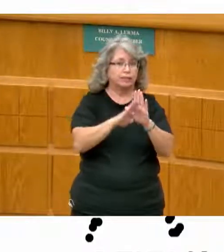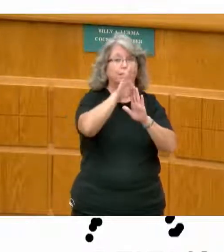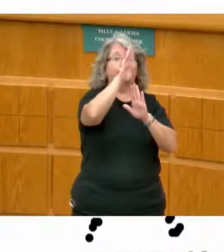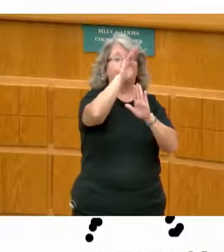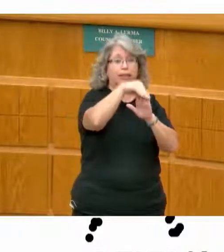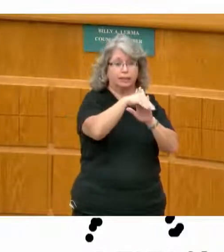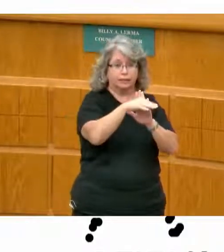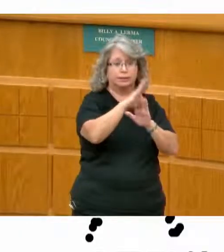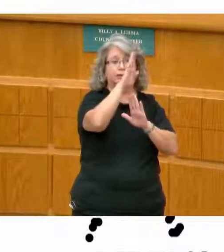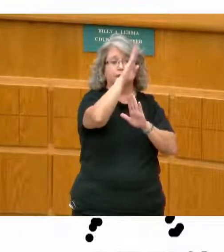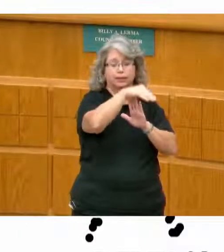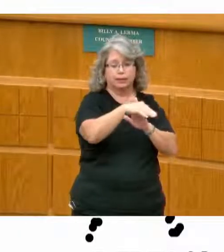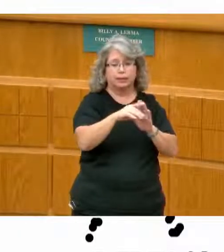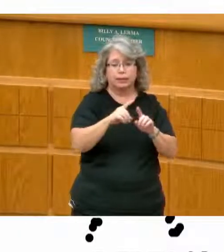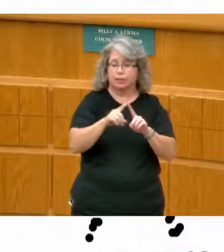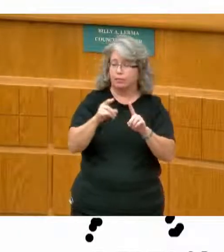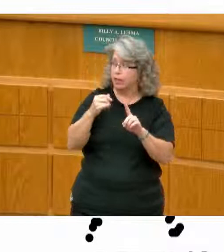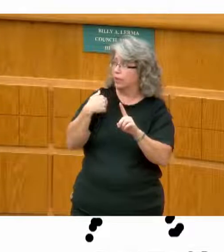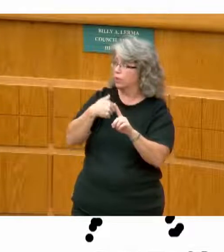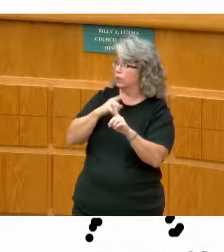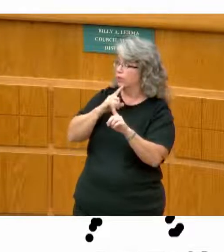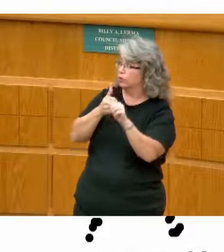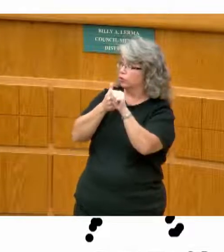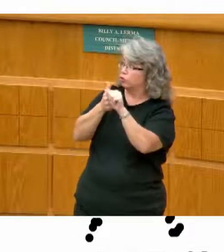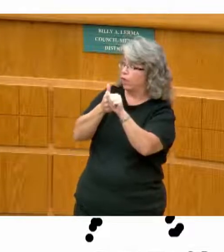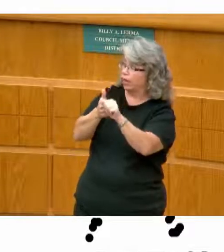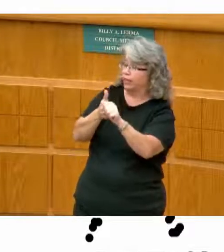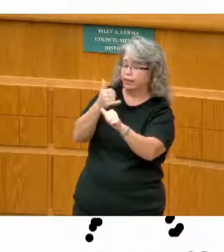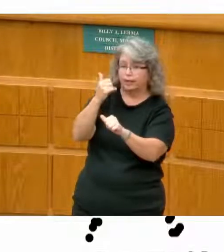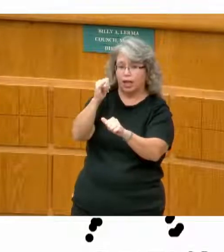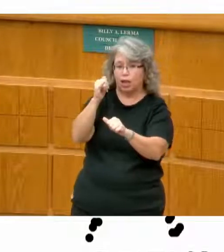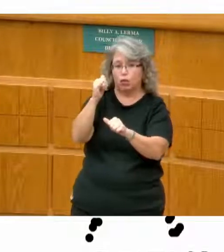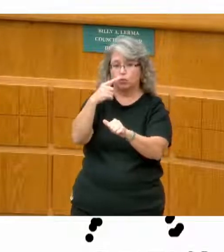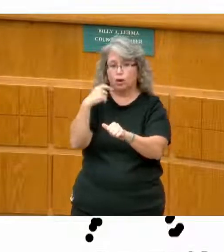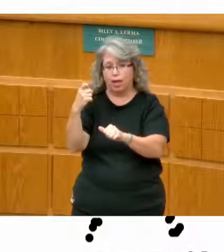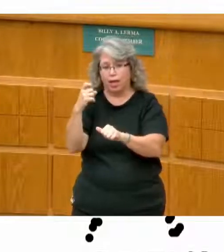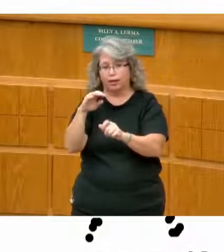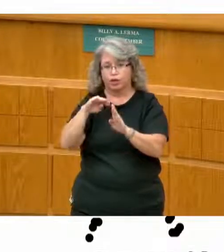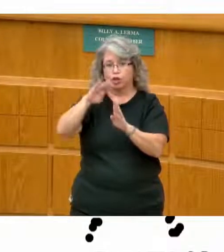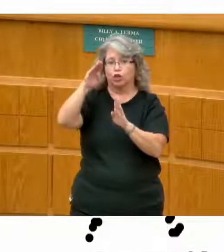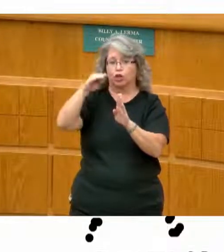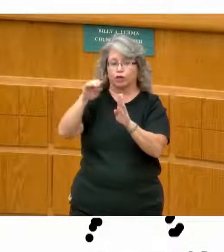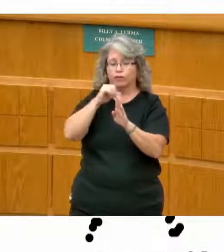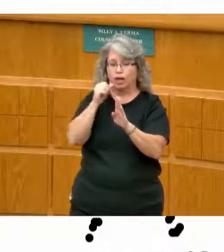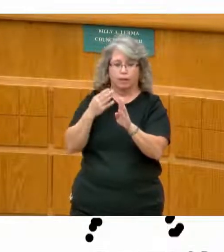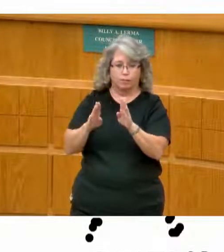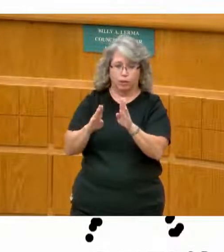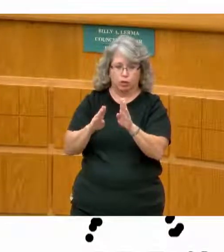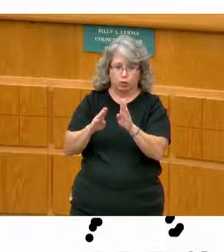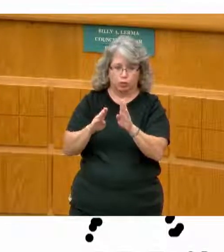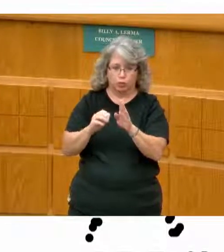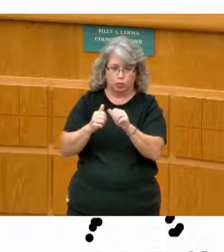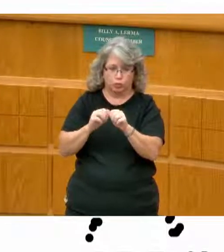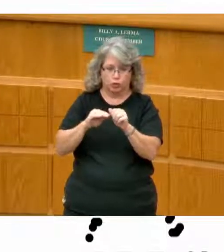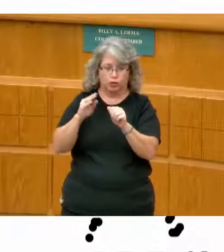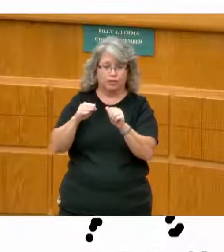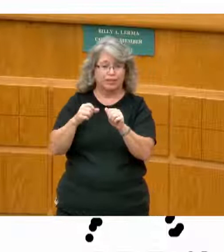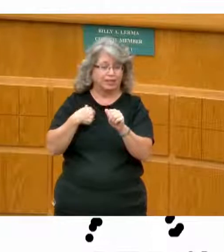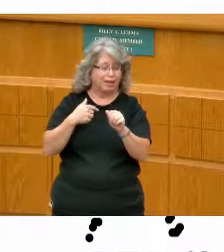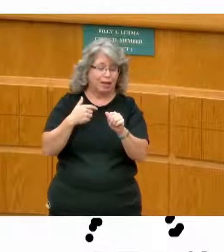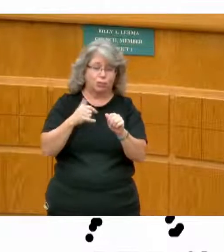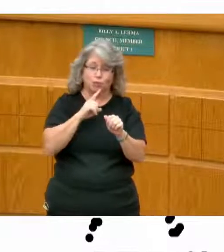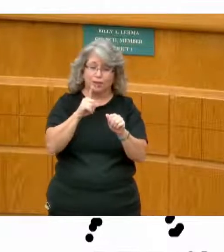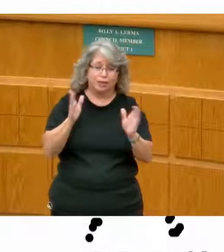it's tracking the yellow or the red curve and not the blue curve. So I encourage everybody to wear your